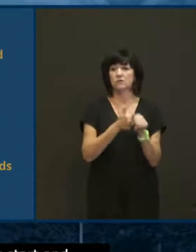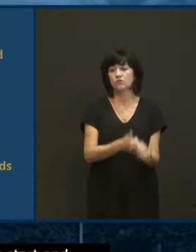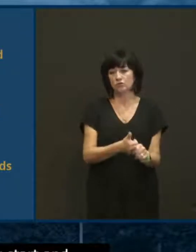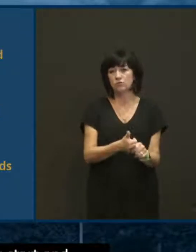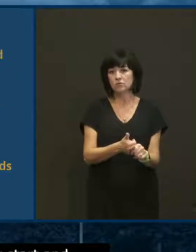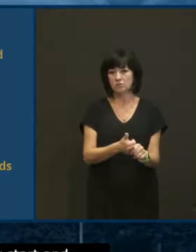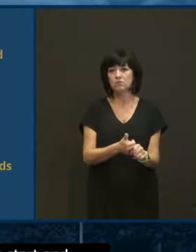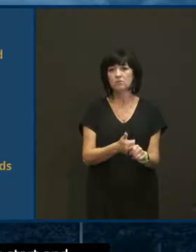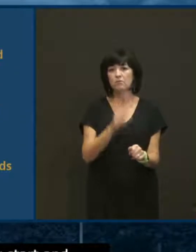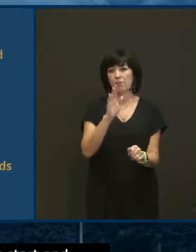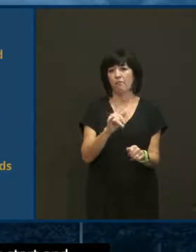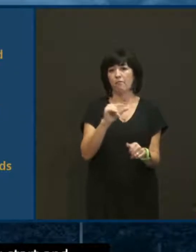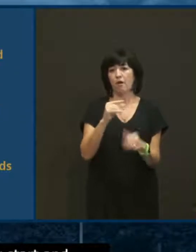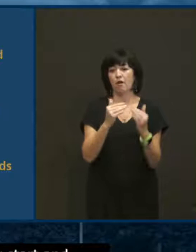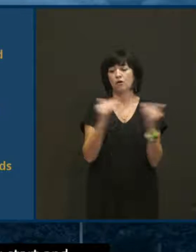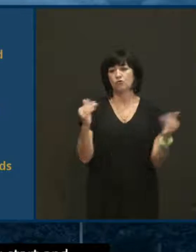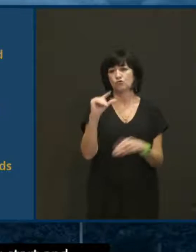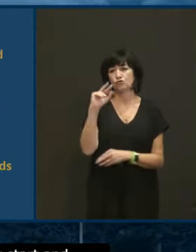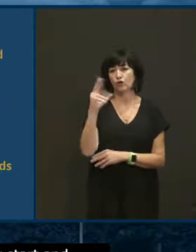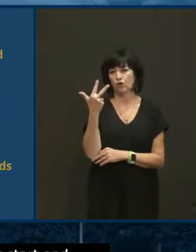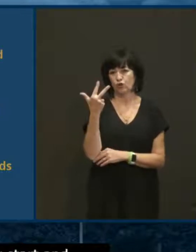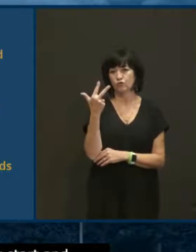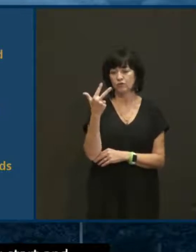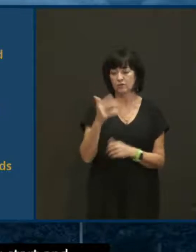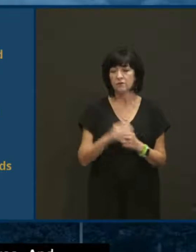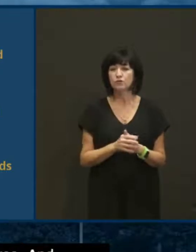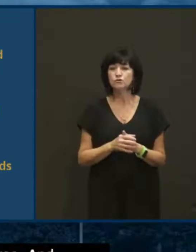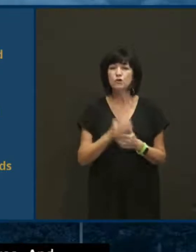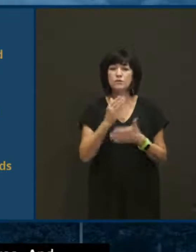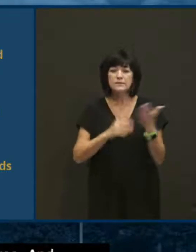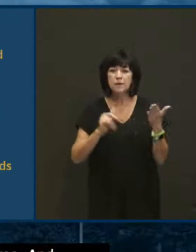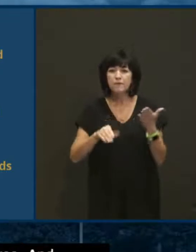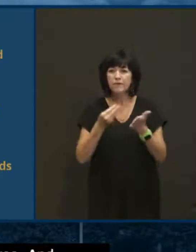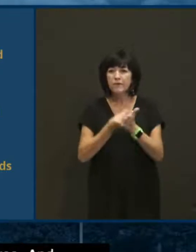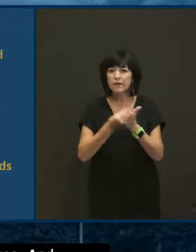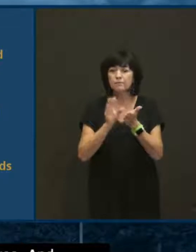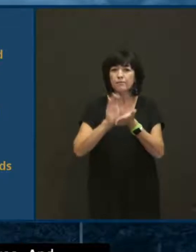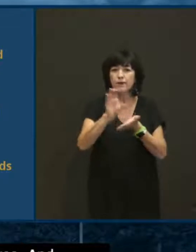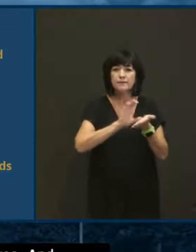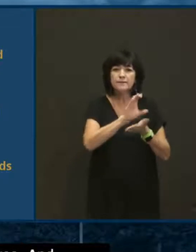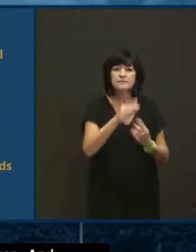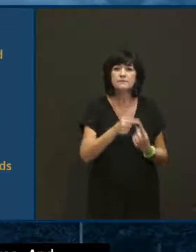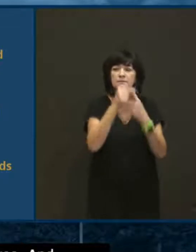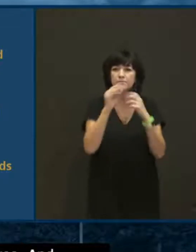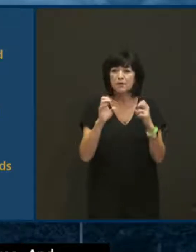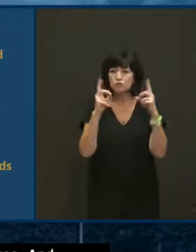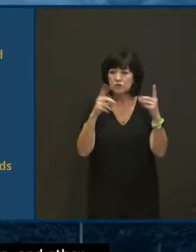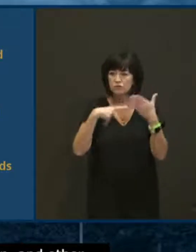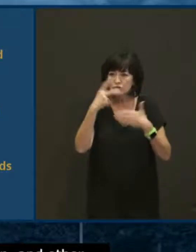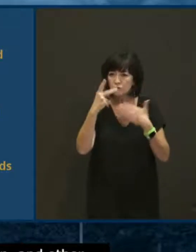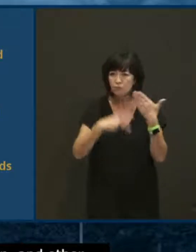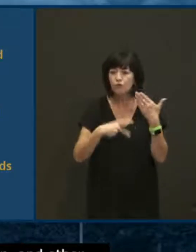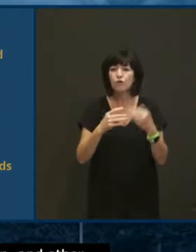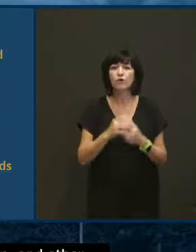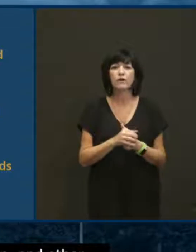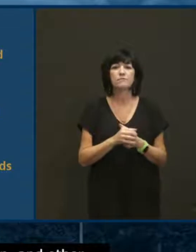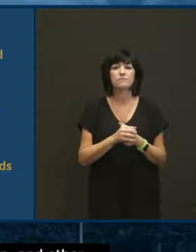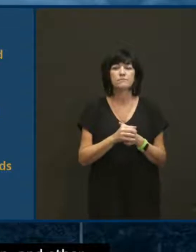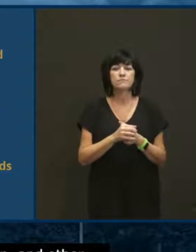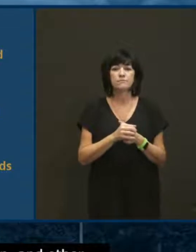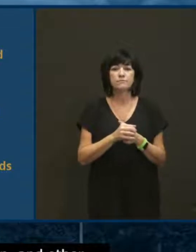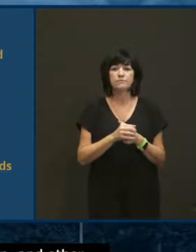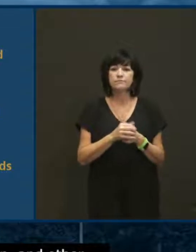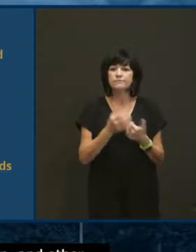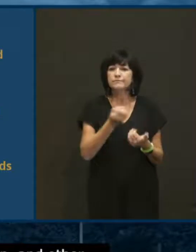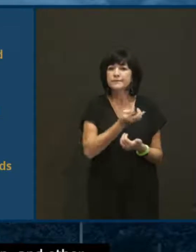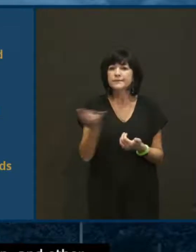K-3, kindergarten to grade 3, basic special education, another thing that we've started on that's a priority for a number